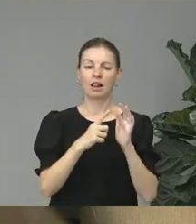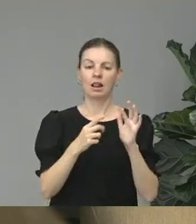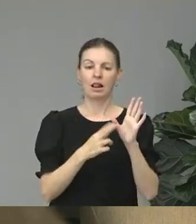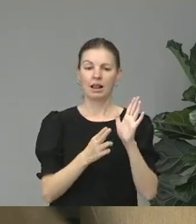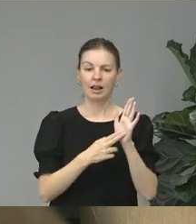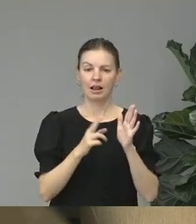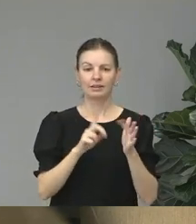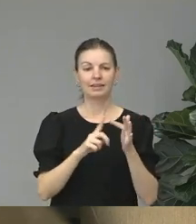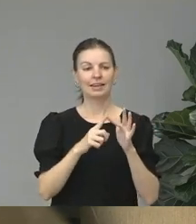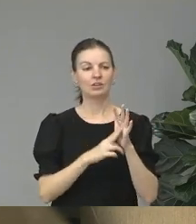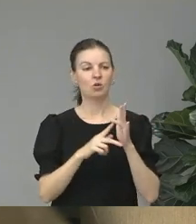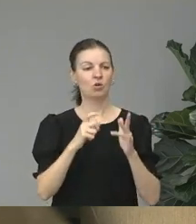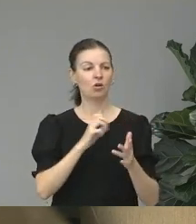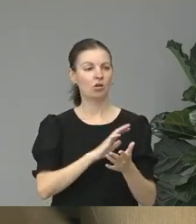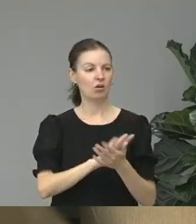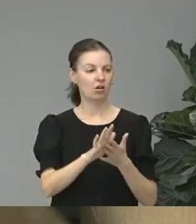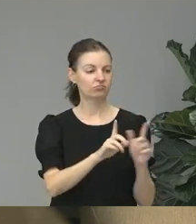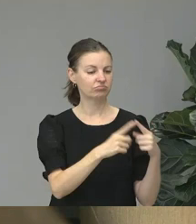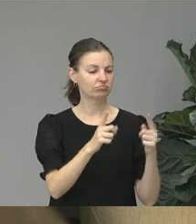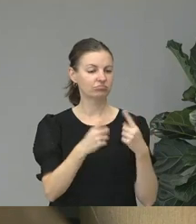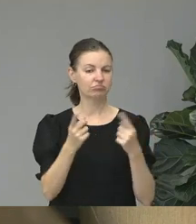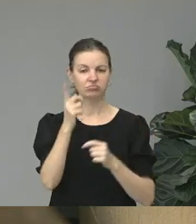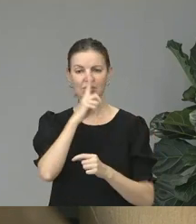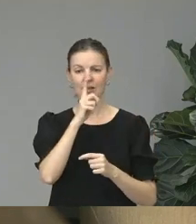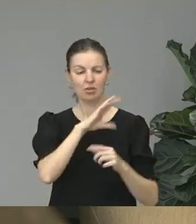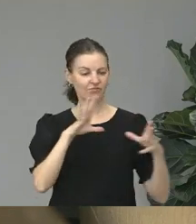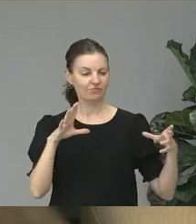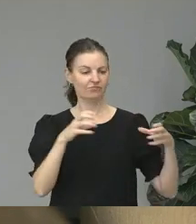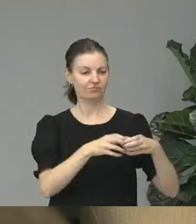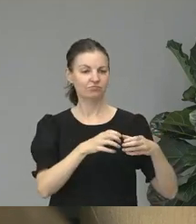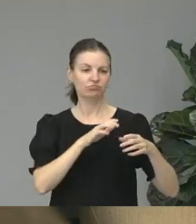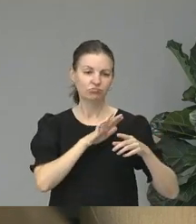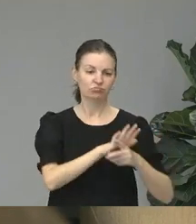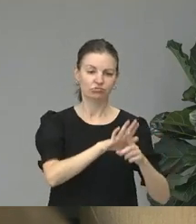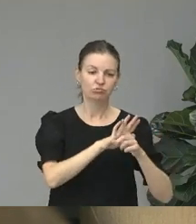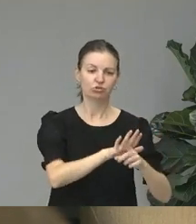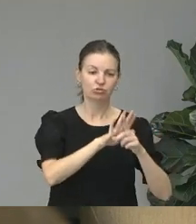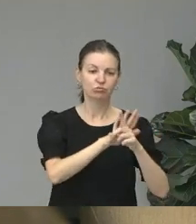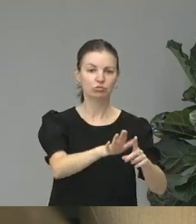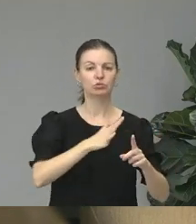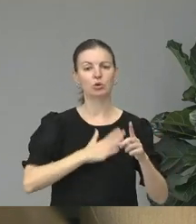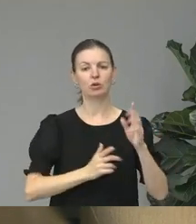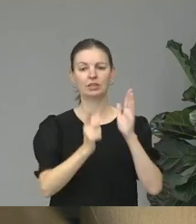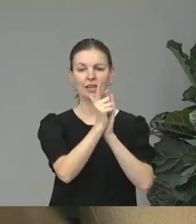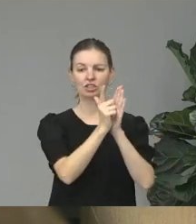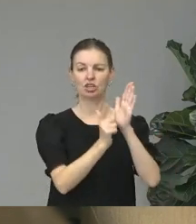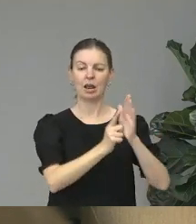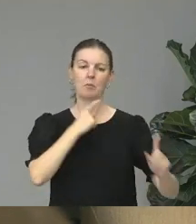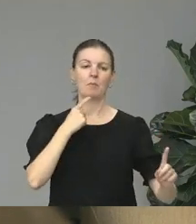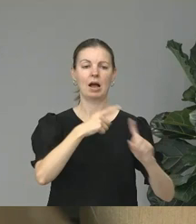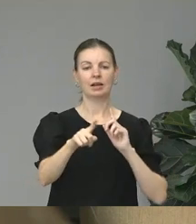Enoch were all part of the drive to have the legislation passed.